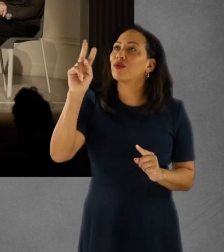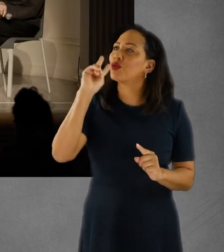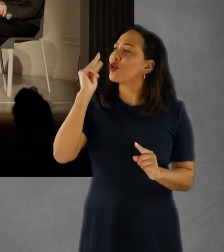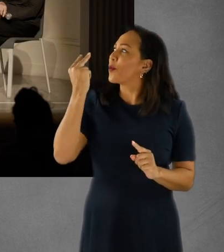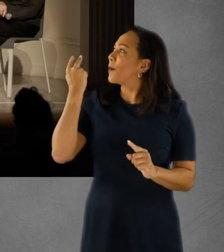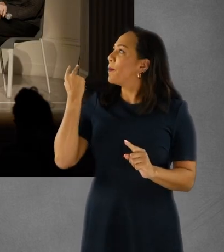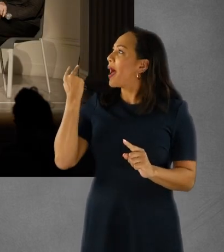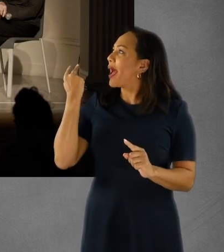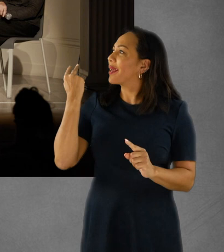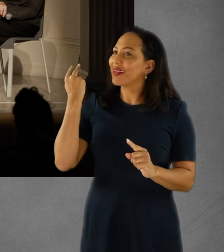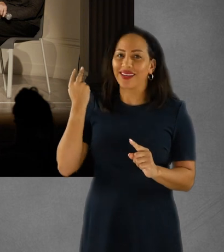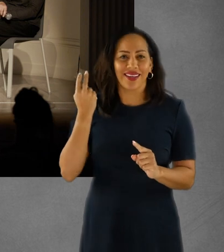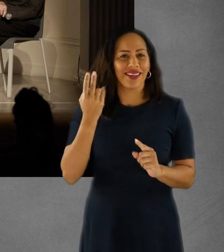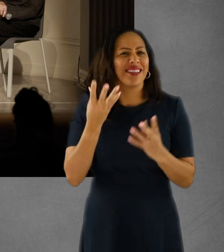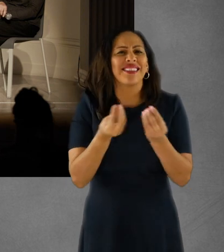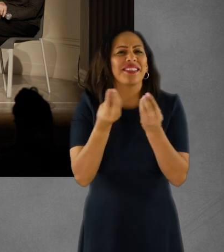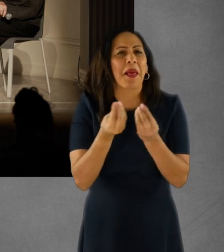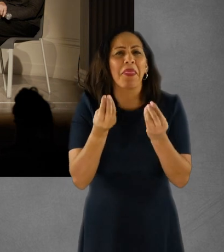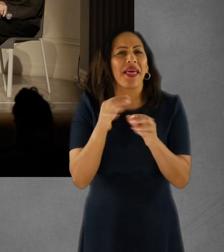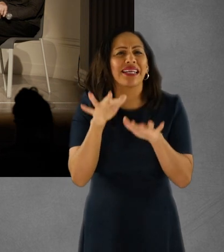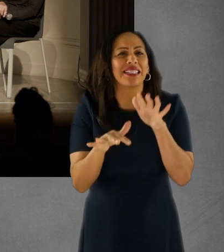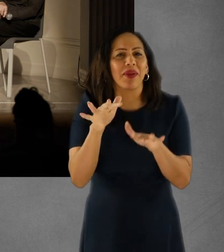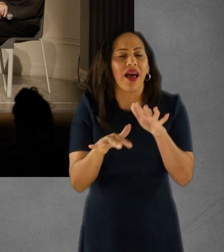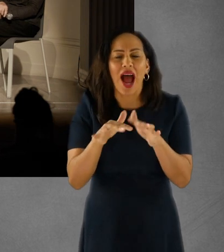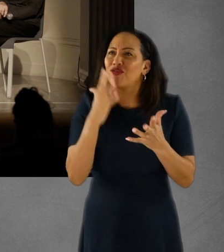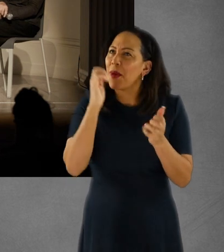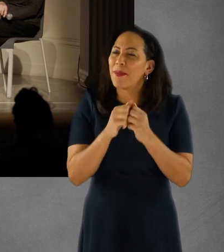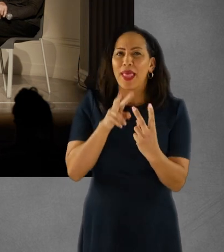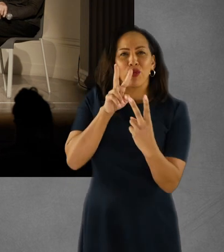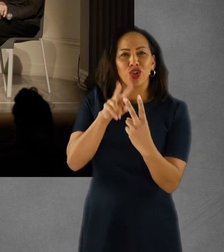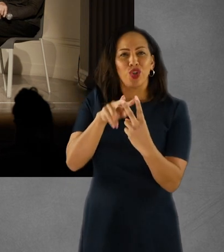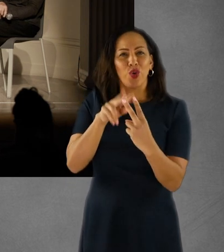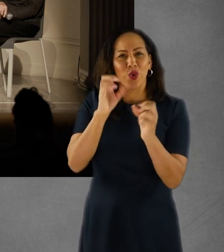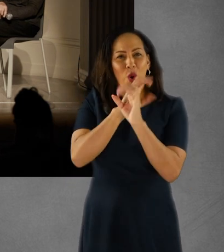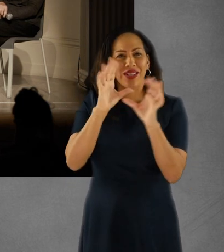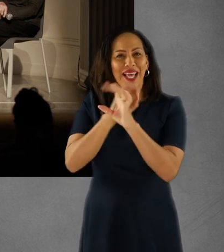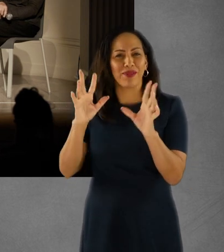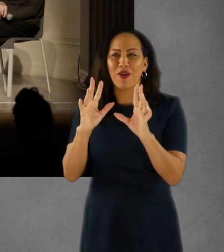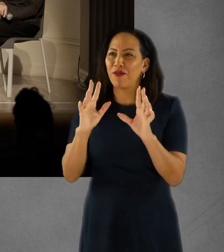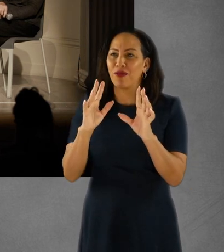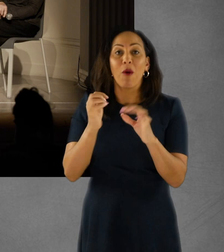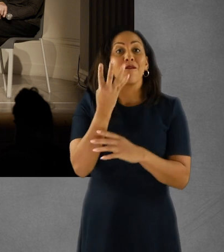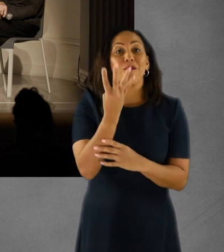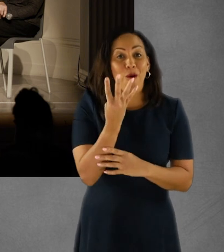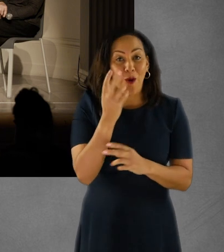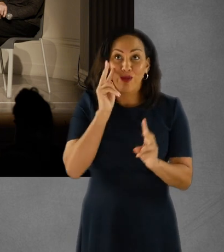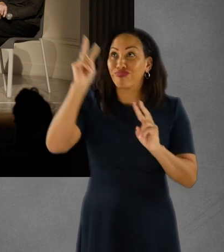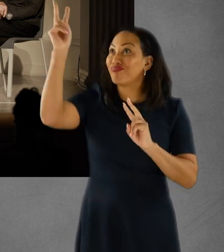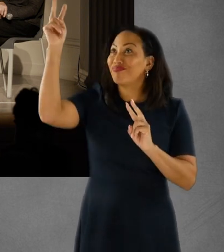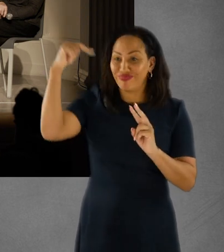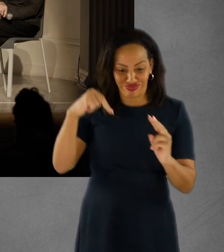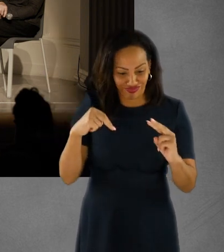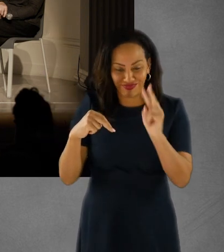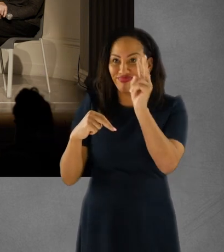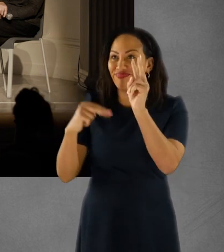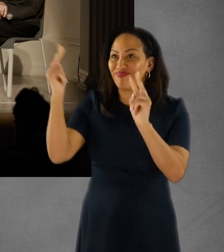something. Looking something to look something else. There were two looking, there were four lookings, but one of them was looking up to look down.